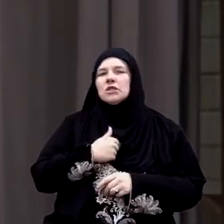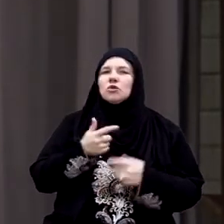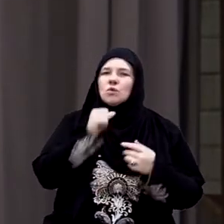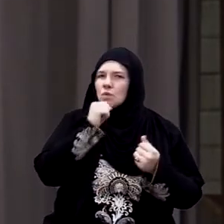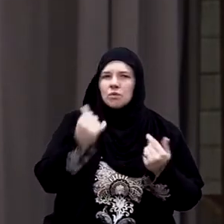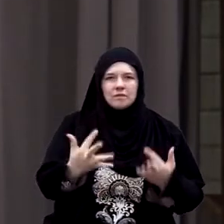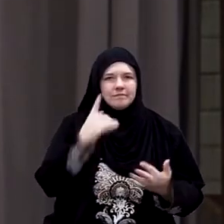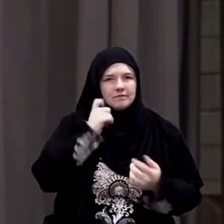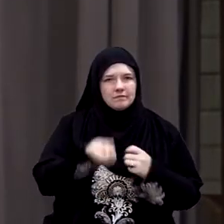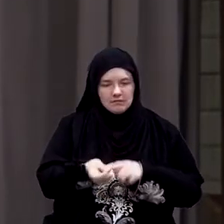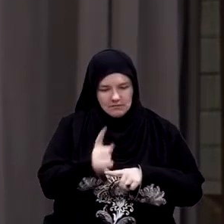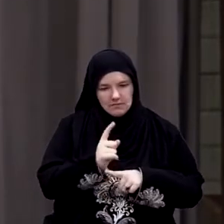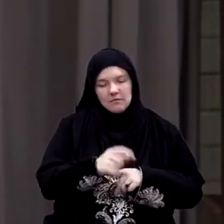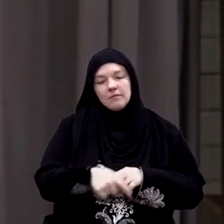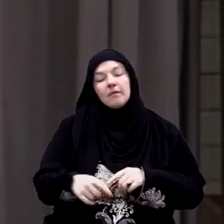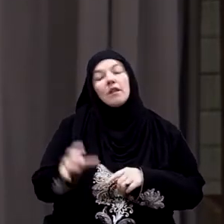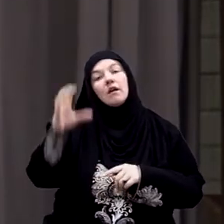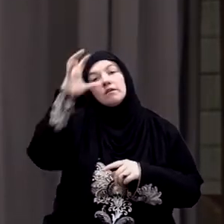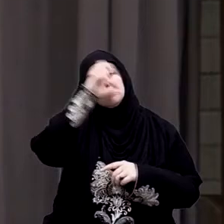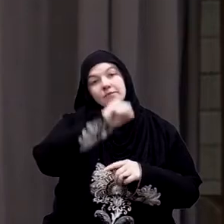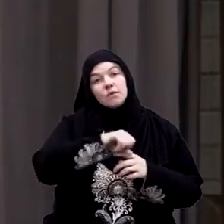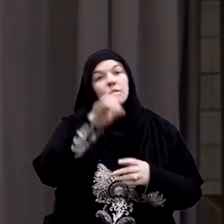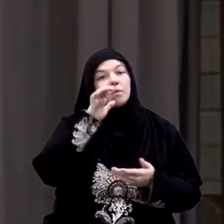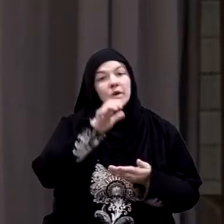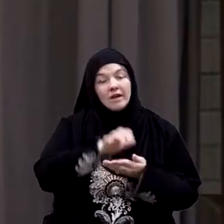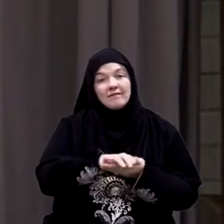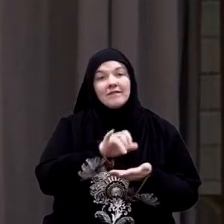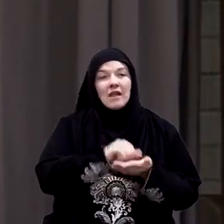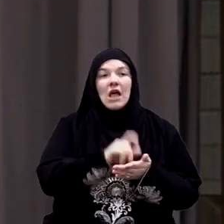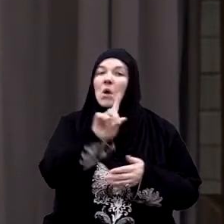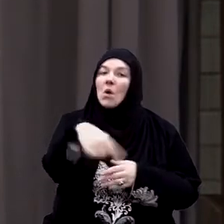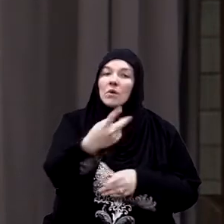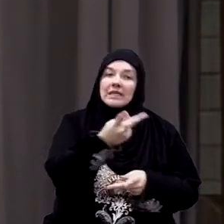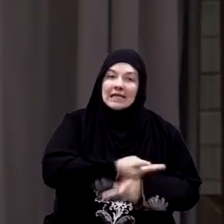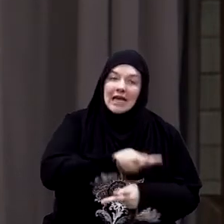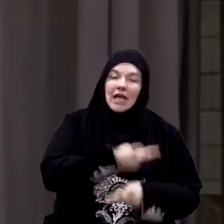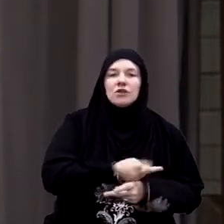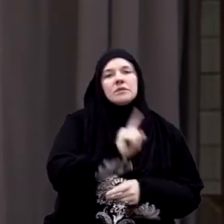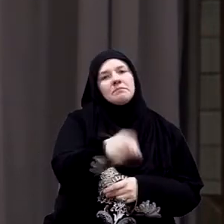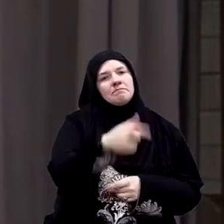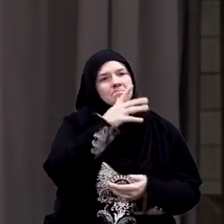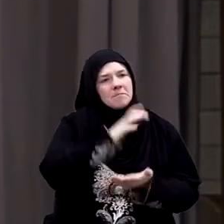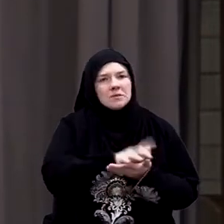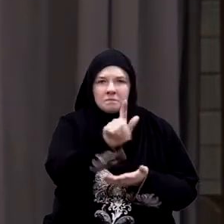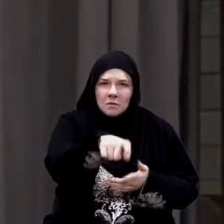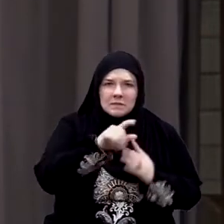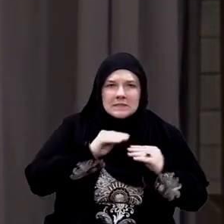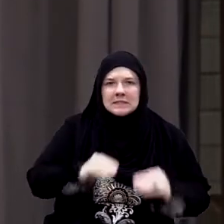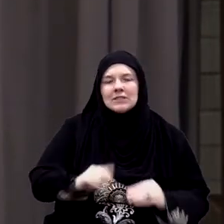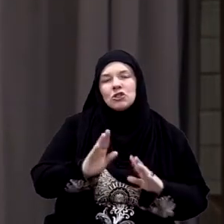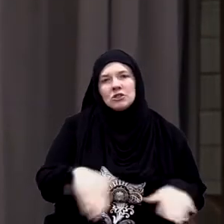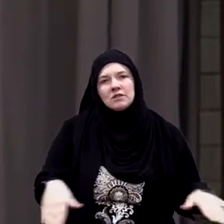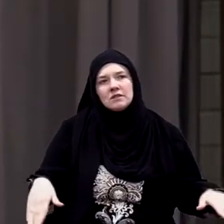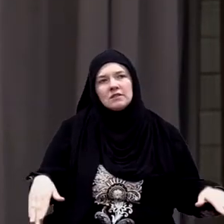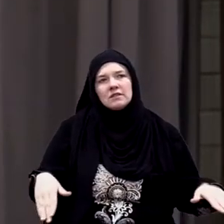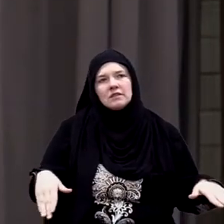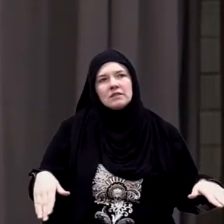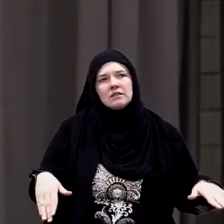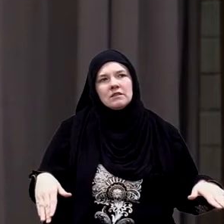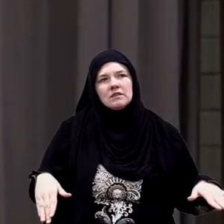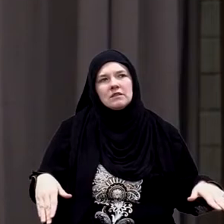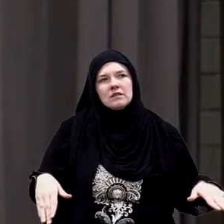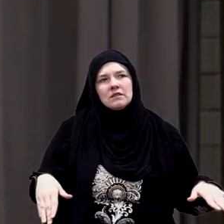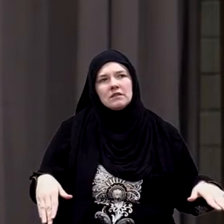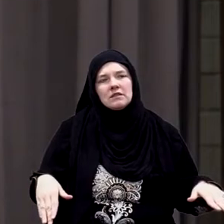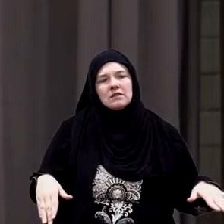moment. The assumption that the wife is the one that cares, the mother is the one that's supposed to do this, it doesn't come